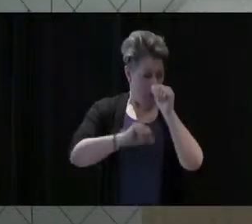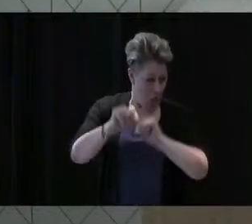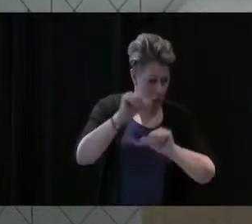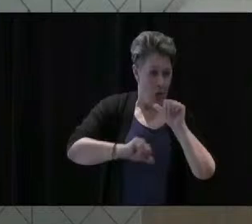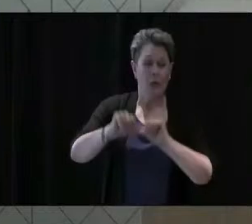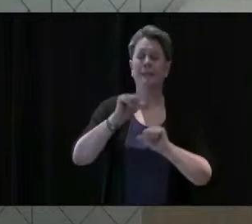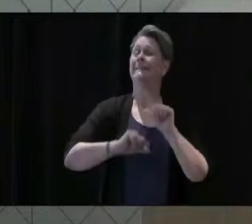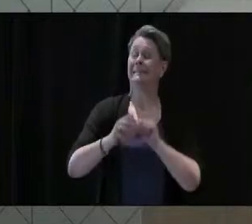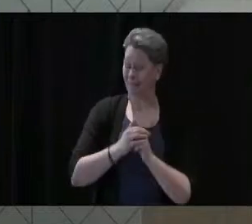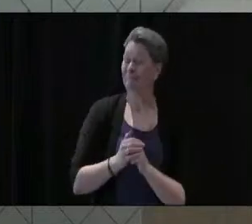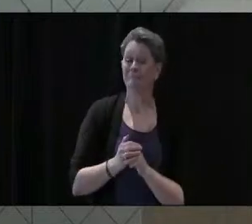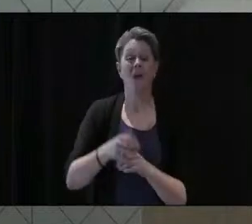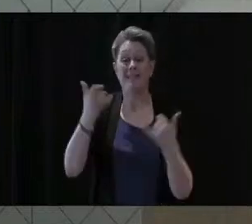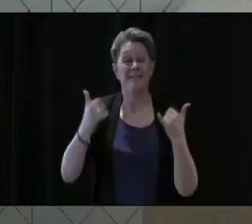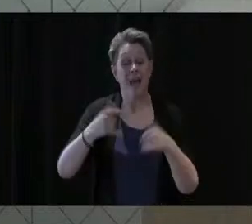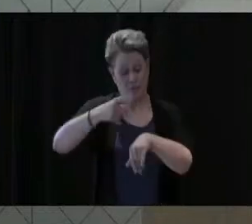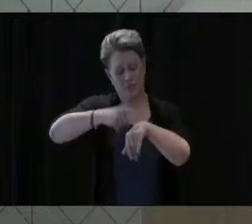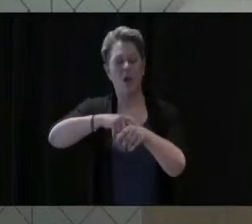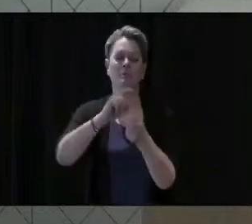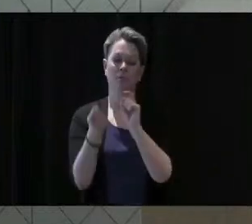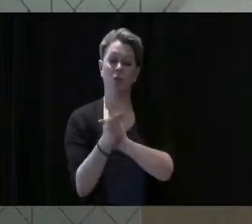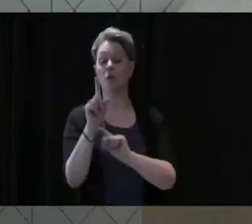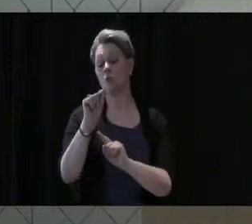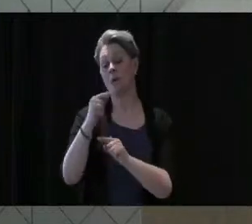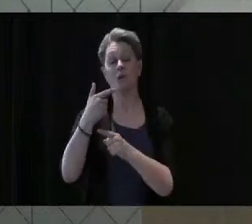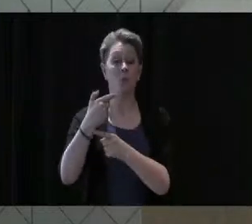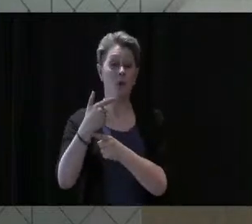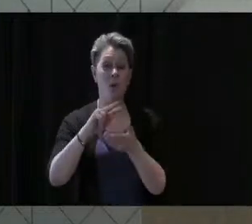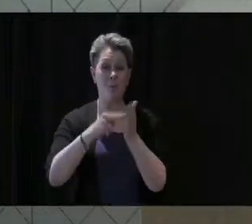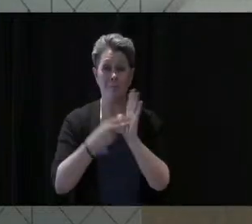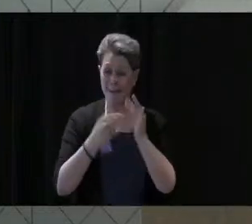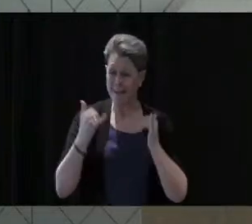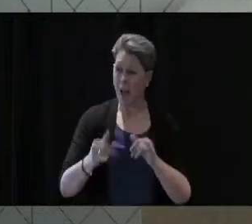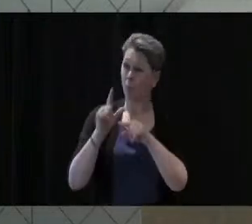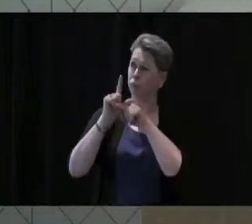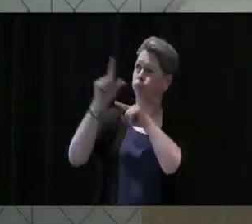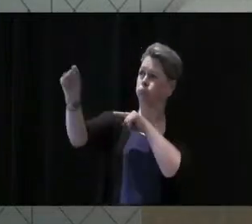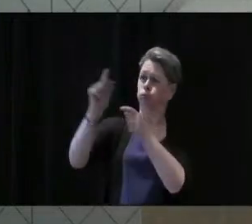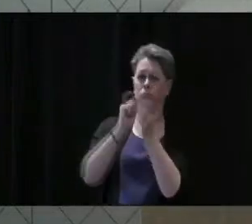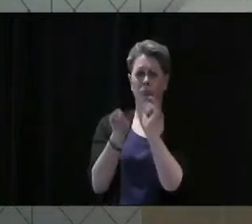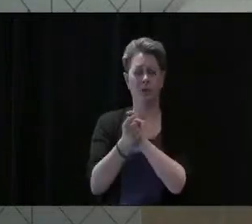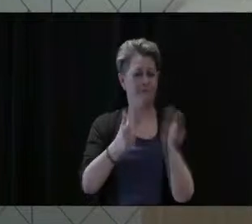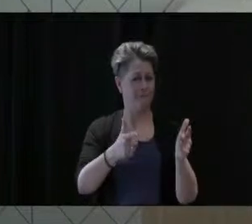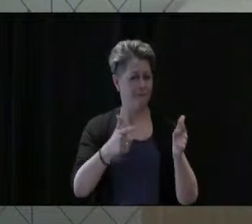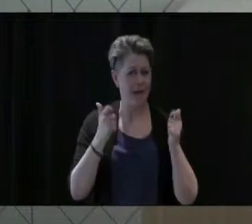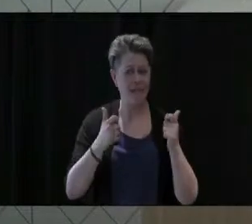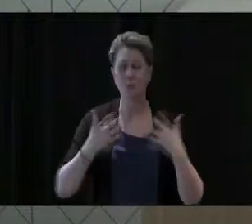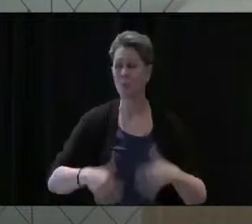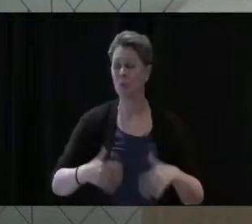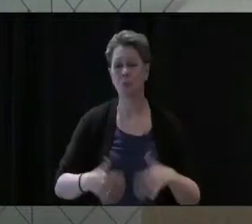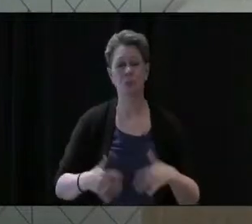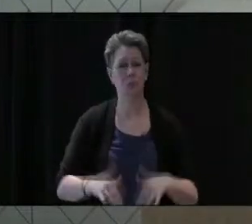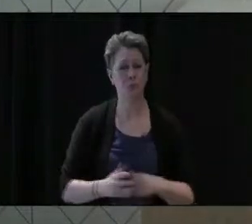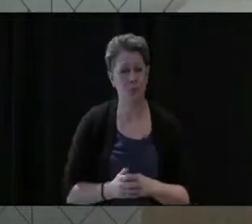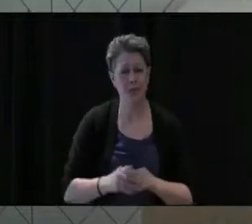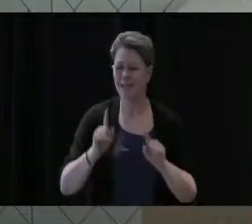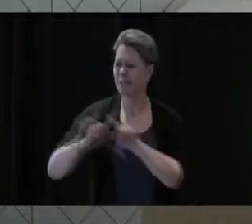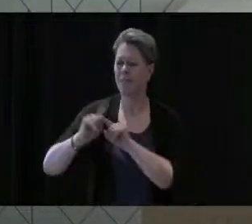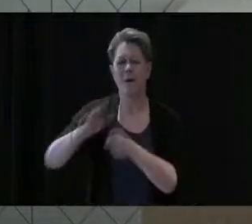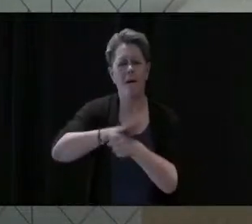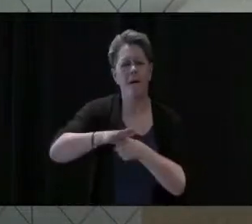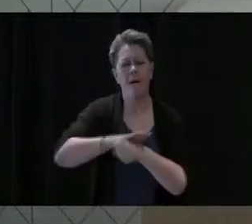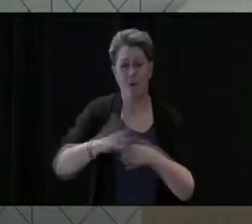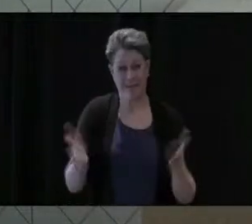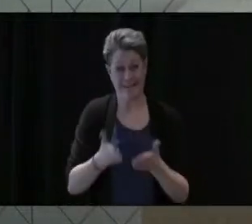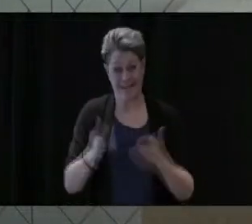Times have changed, and the rate of change is accelerating. In many areas, the province has